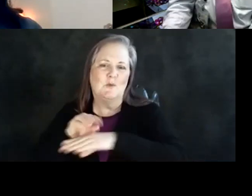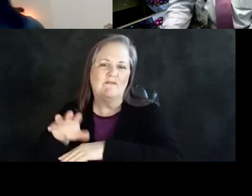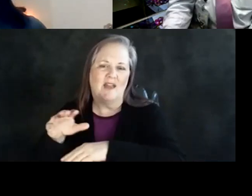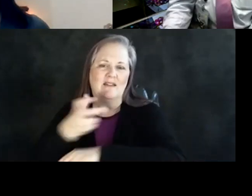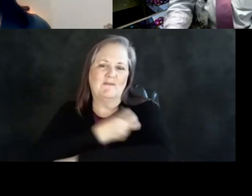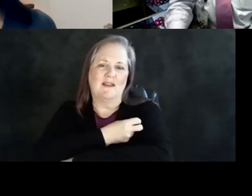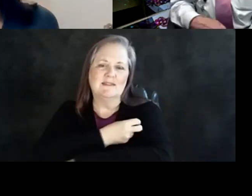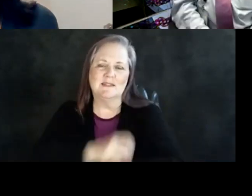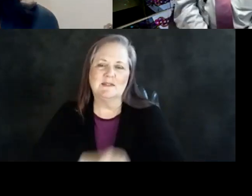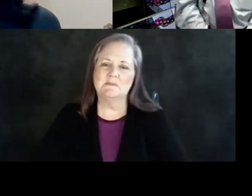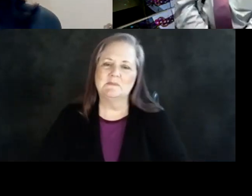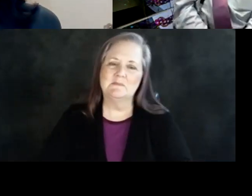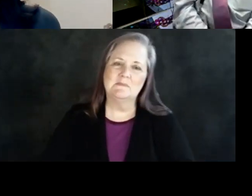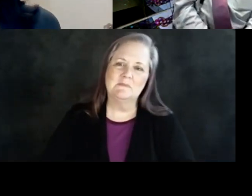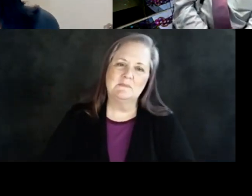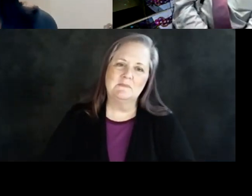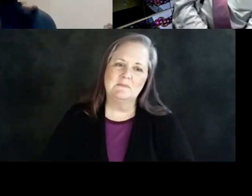vaccine.